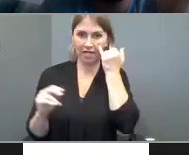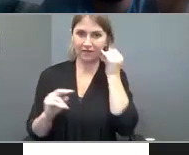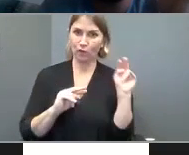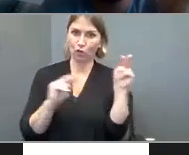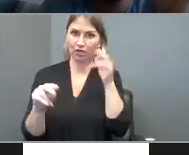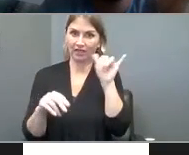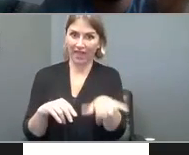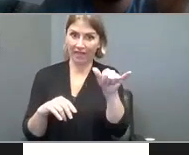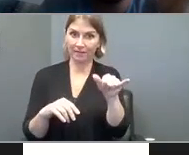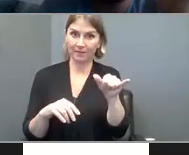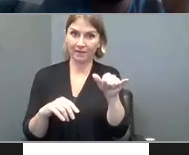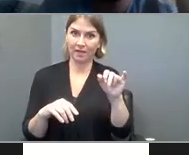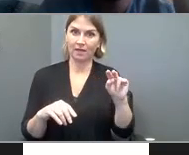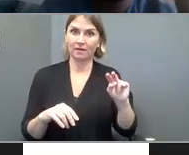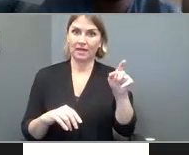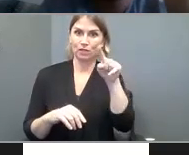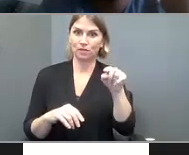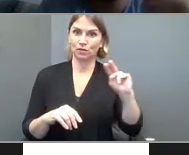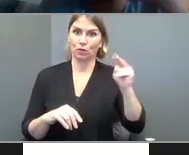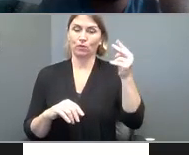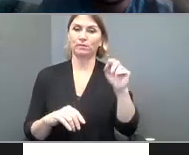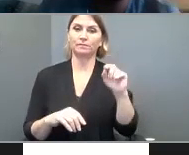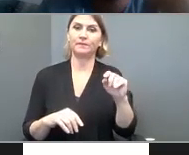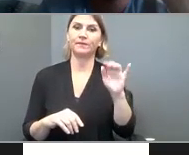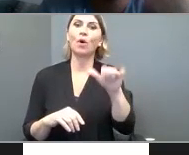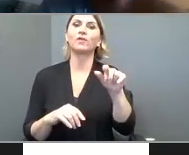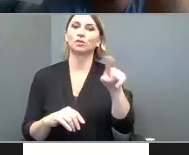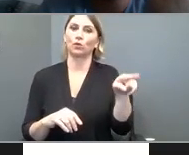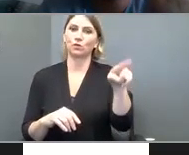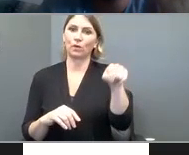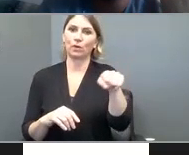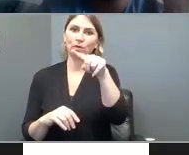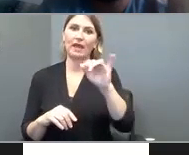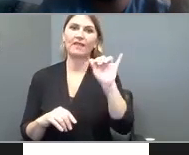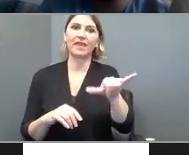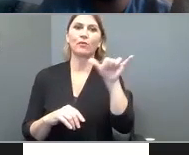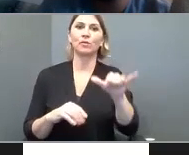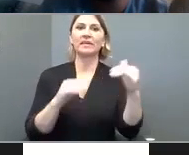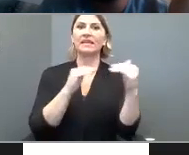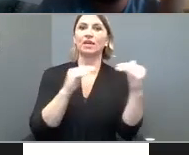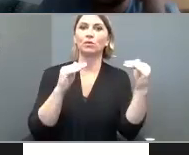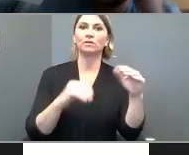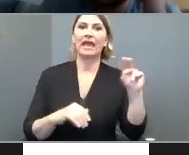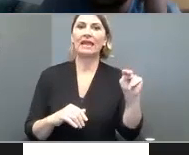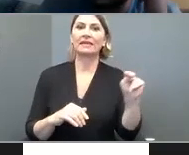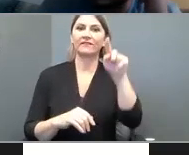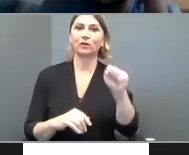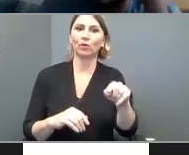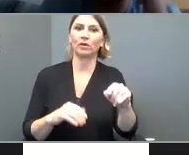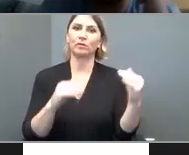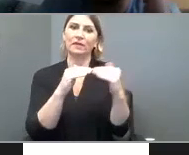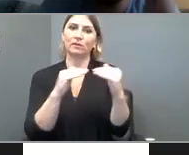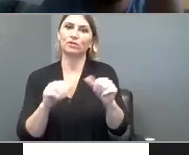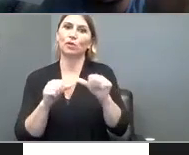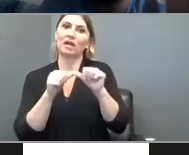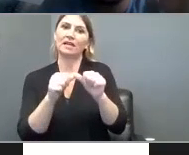pi, square root of 2 pi as a constant, n factorial is approximately equal to some constant times this n plus